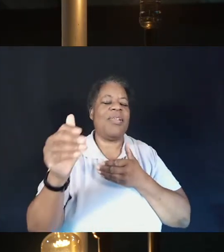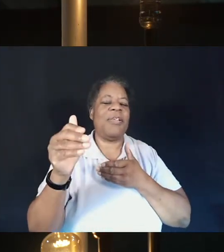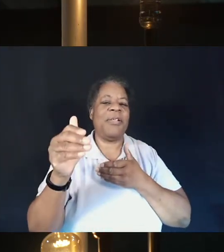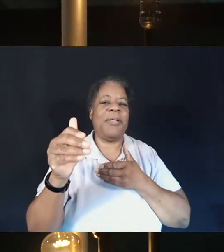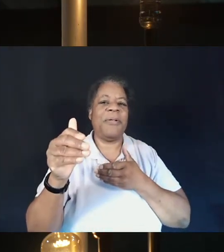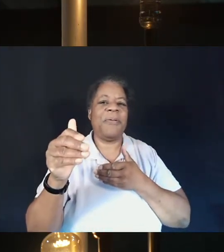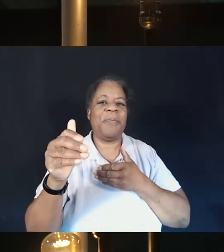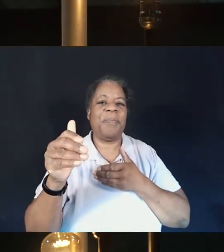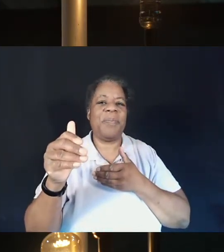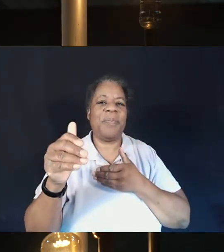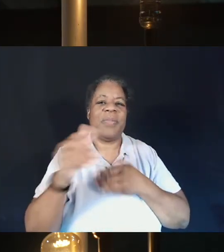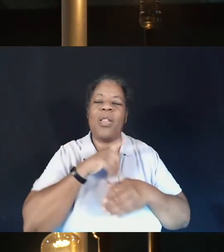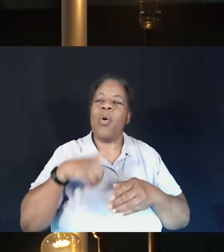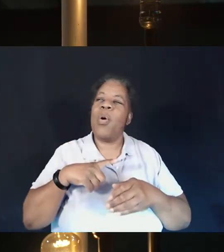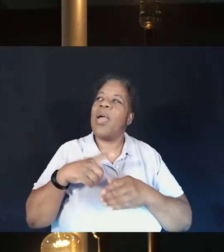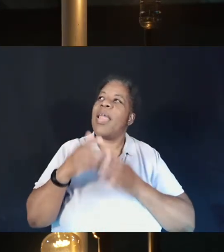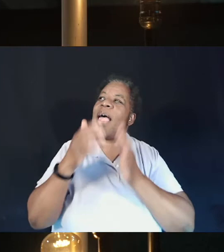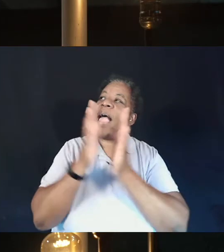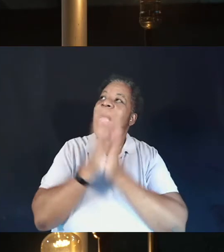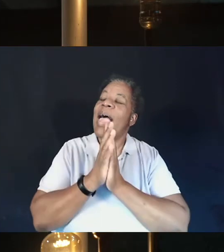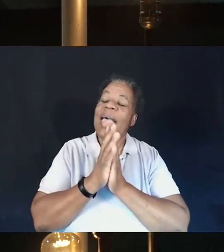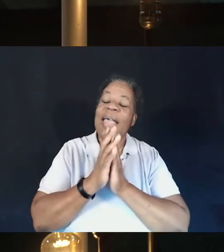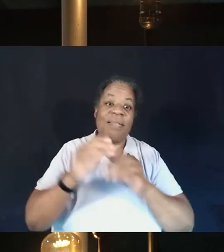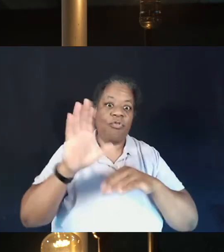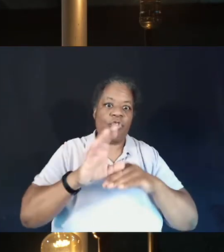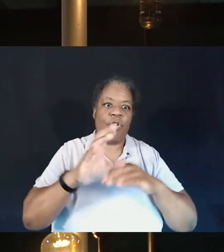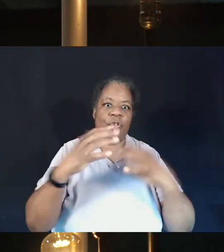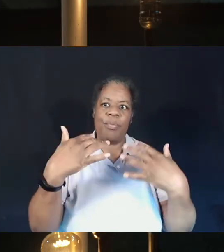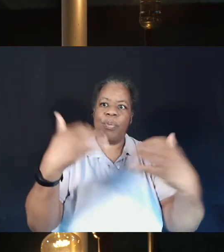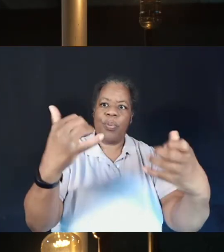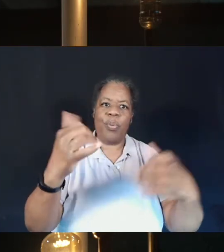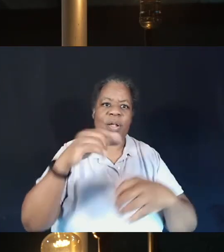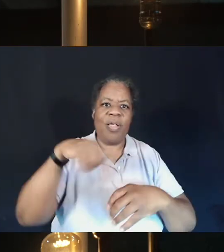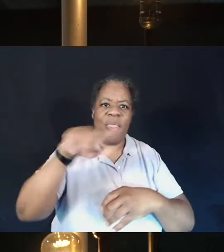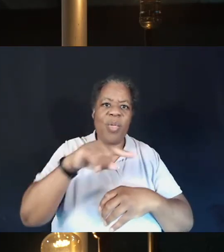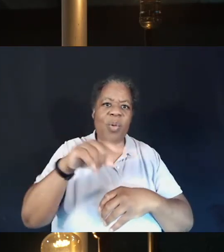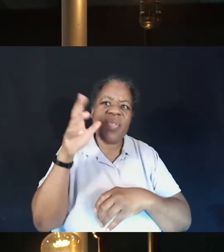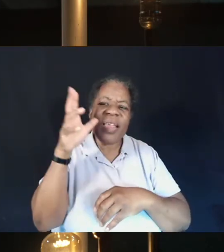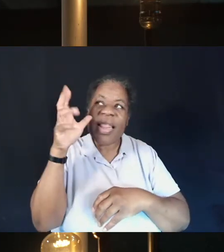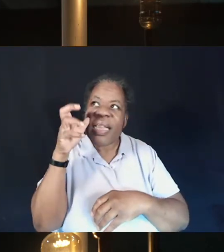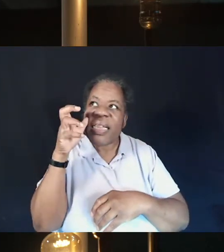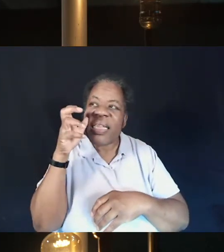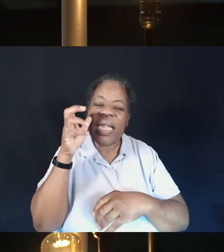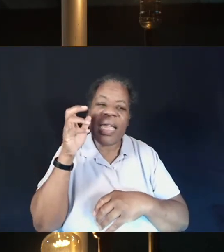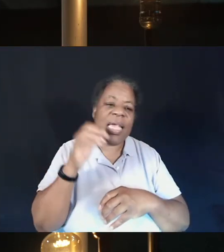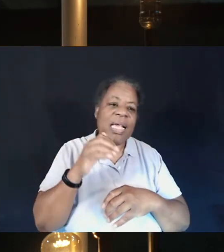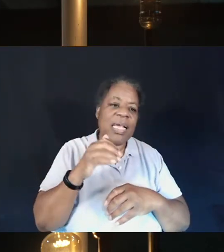So Lord, I ask for our congregation, for those who are listening, for those who found us online for the first time today.